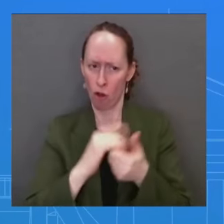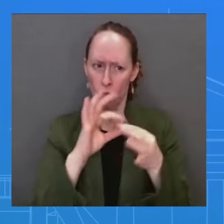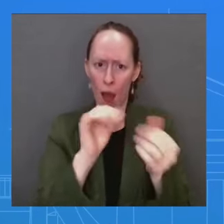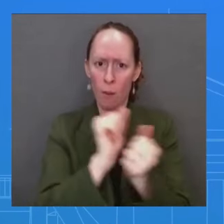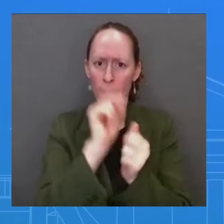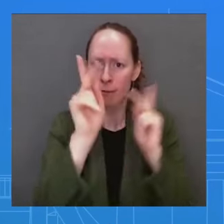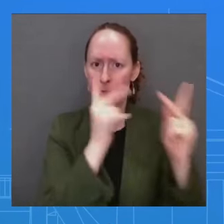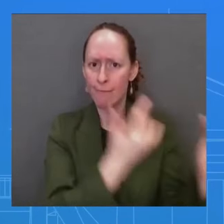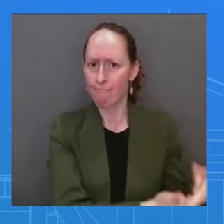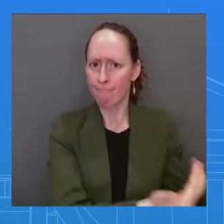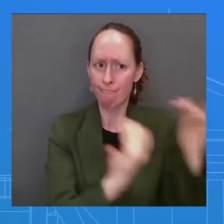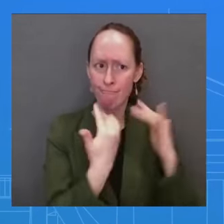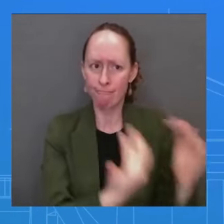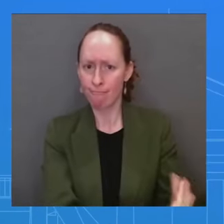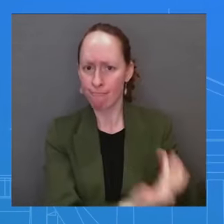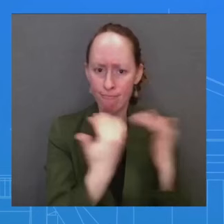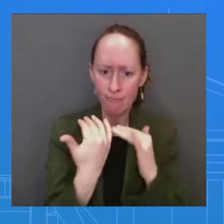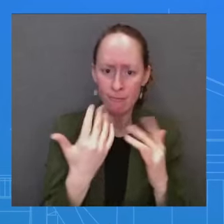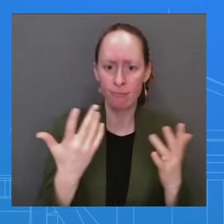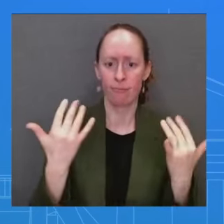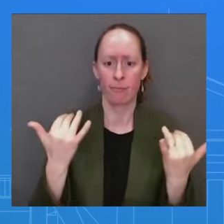so